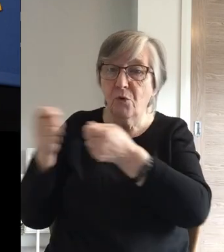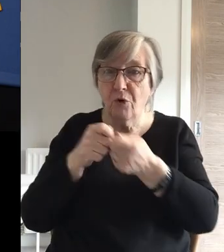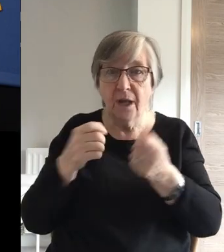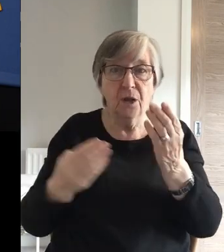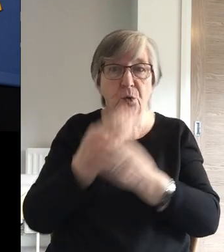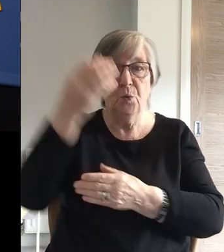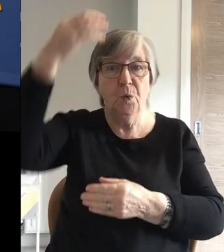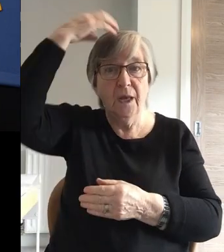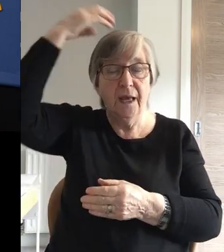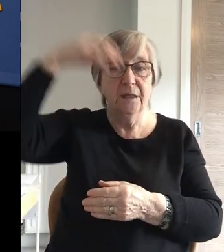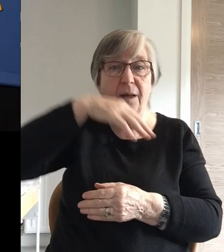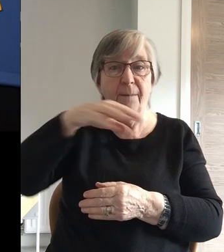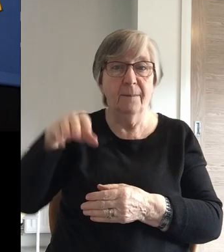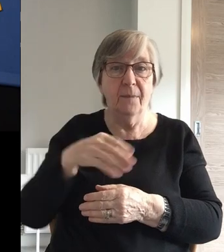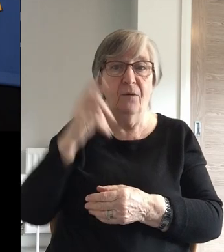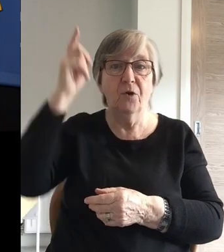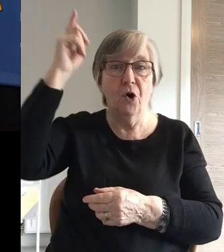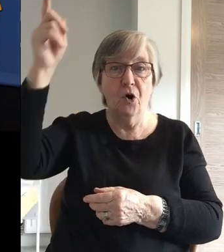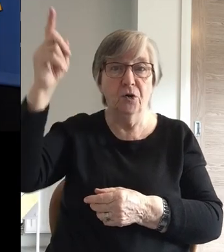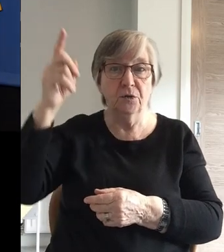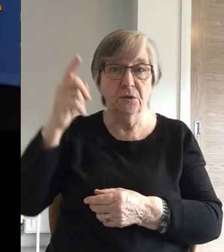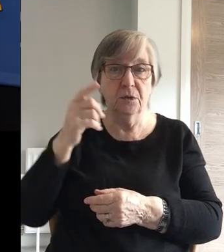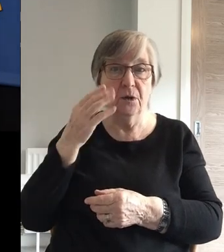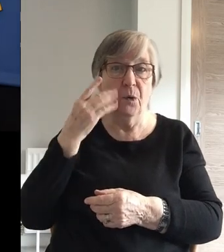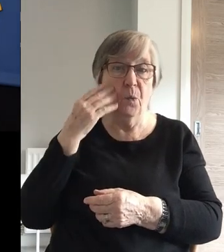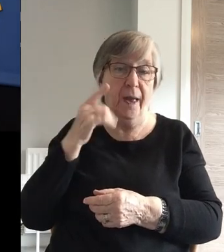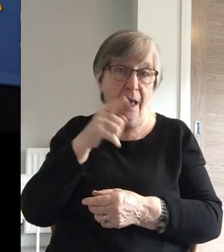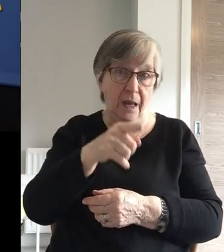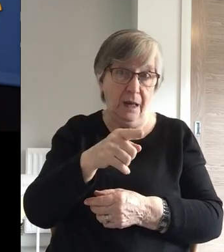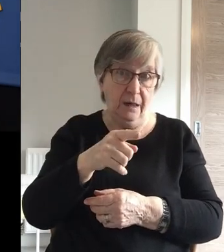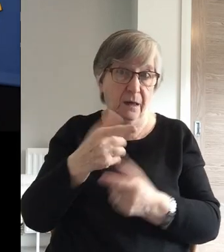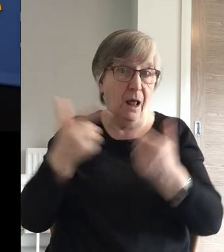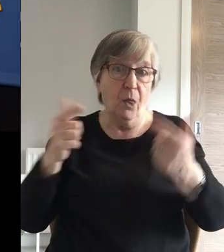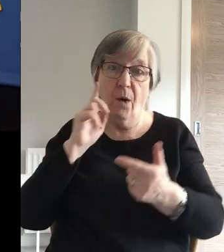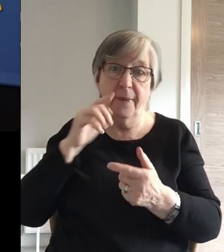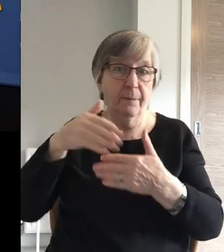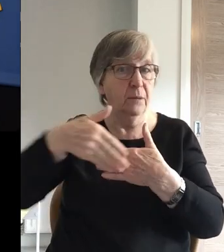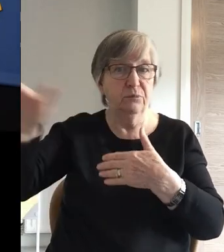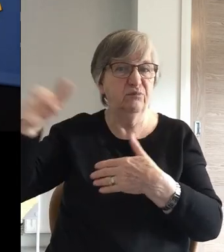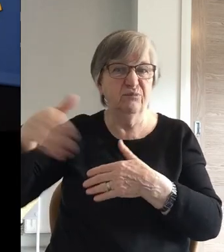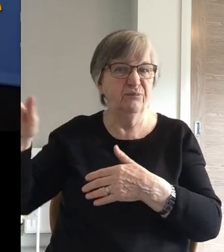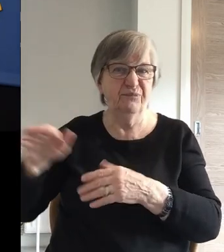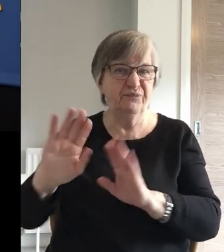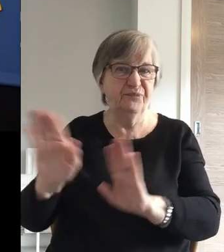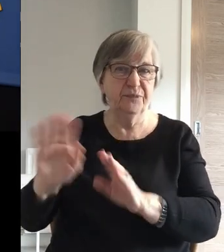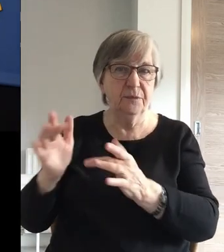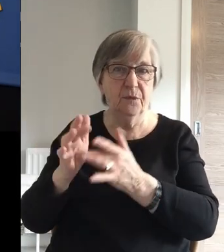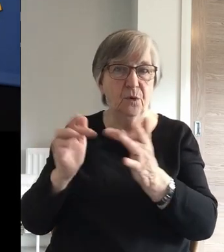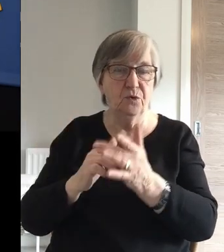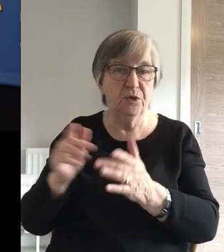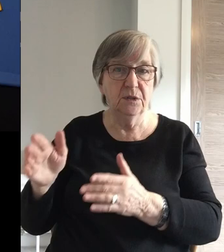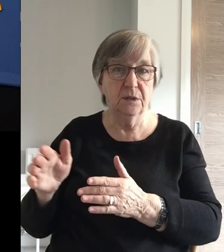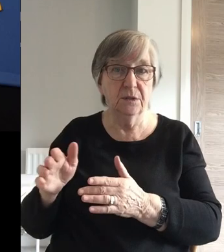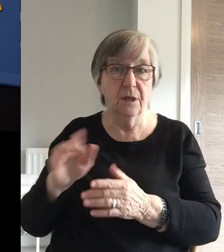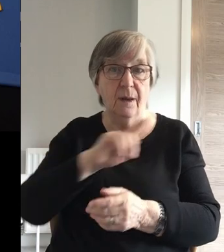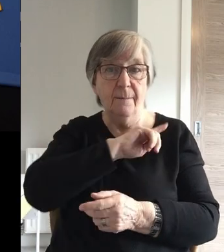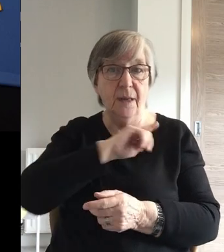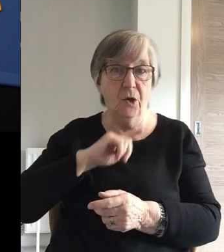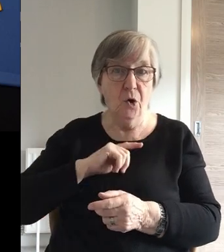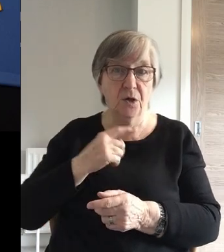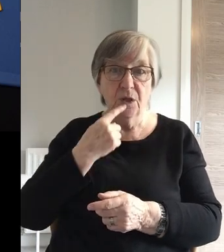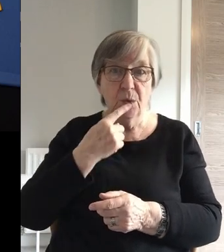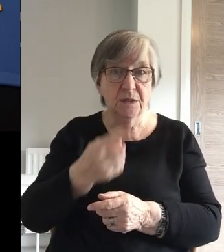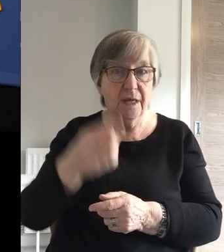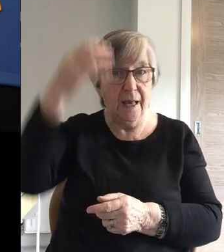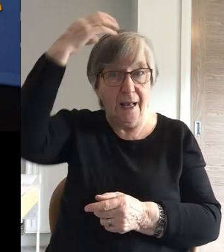God. And when, as happened, many people deserted Jesus, it was because he was saying the kingdom of